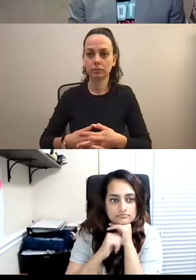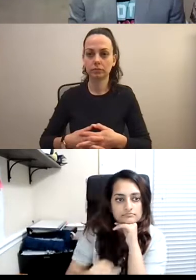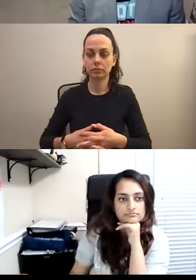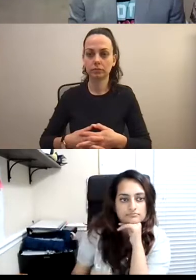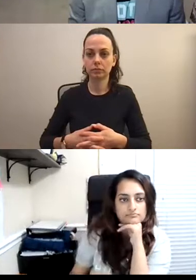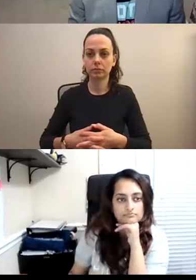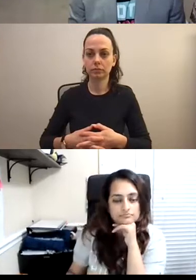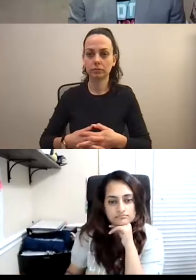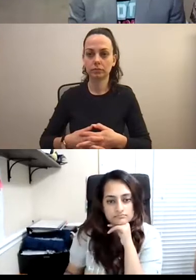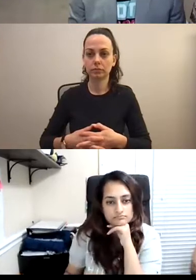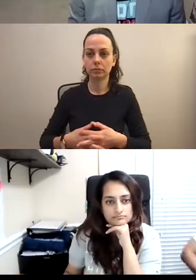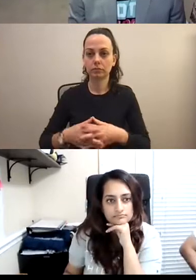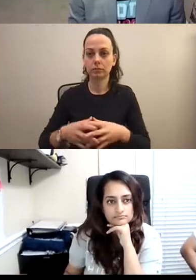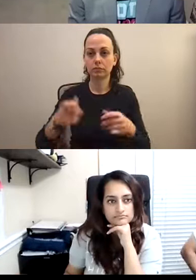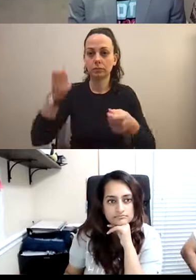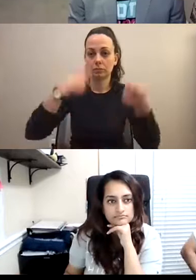truth of who I was.